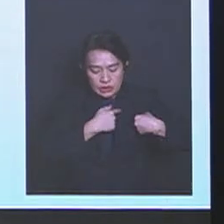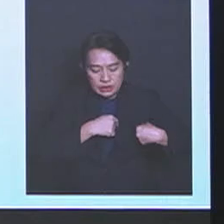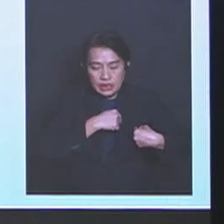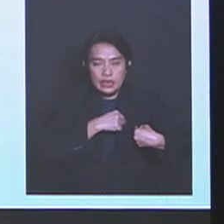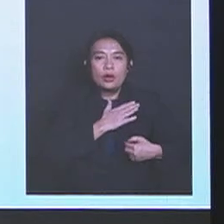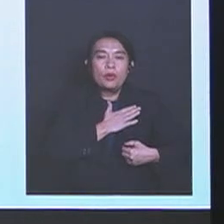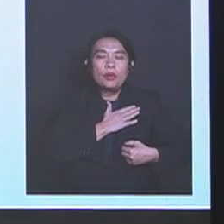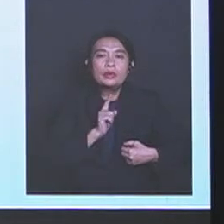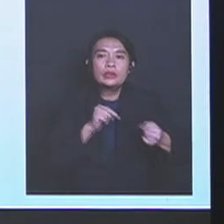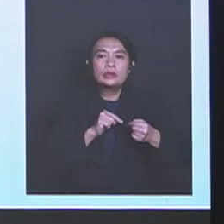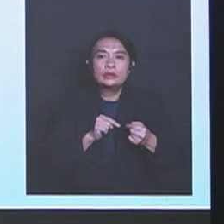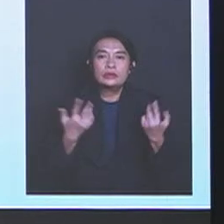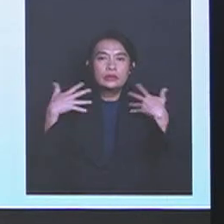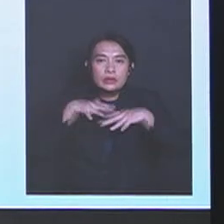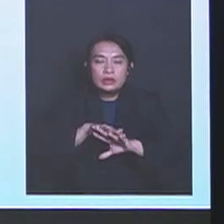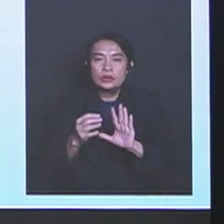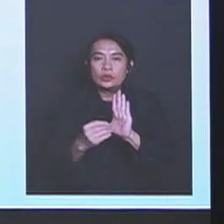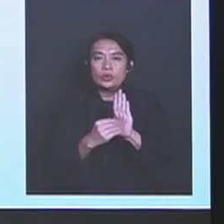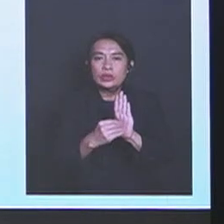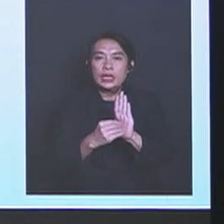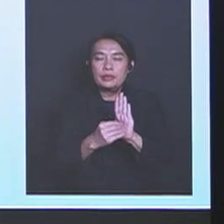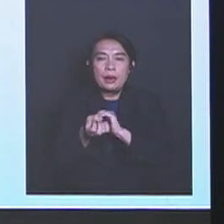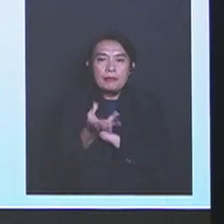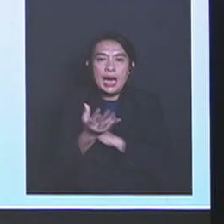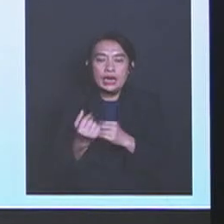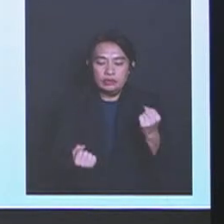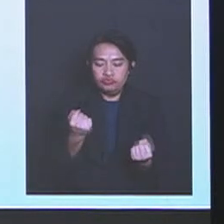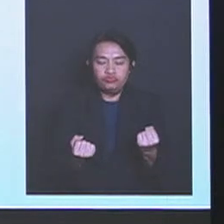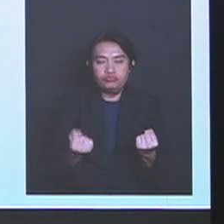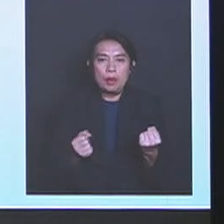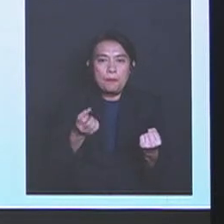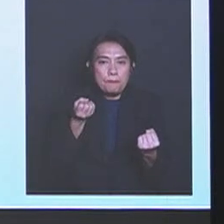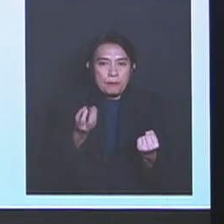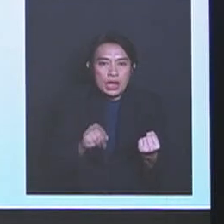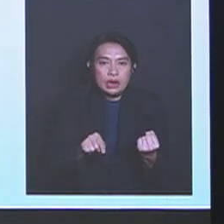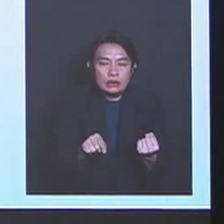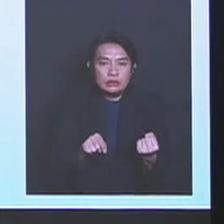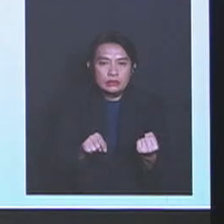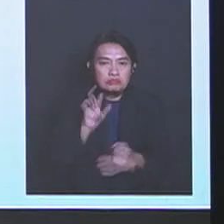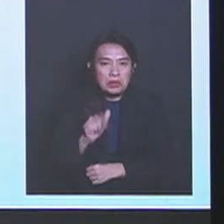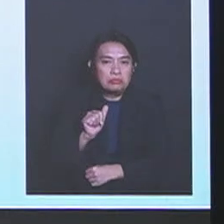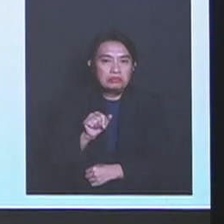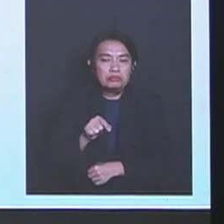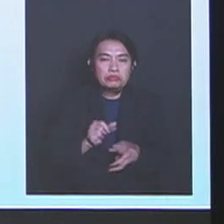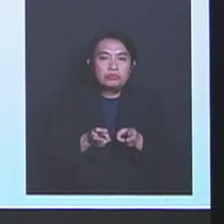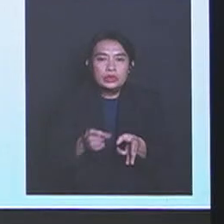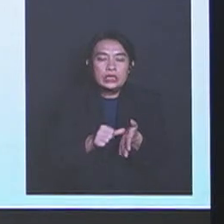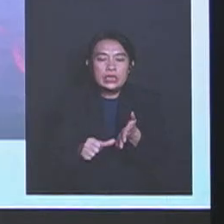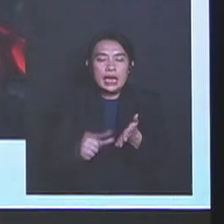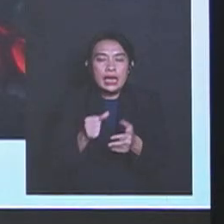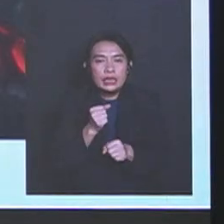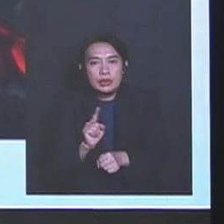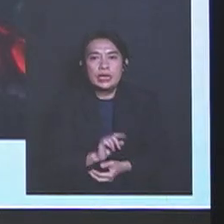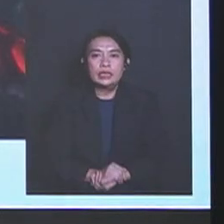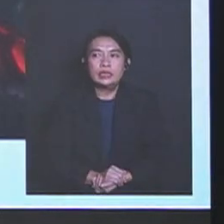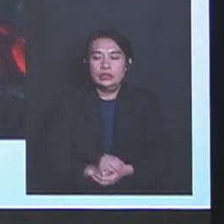that? I already talked about capillary project that we need to do the last mile, right? But to